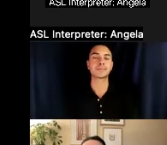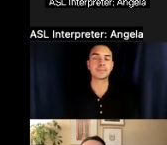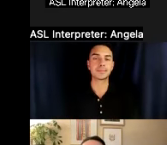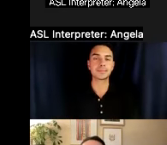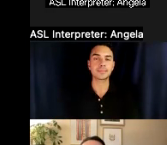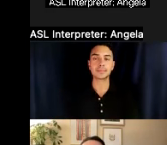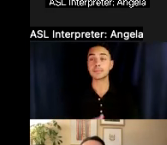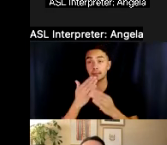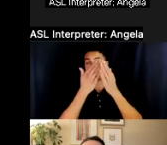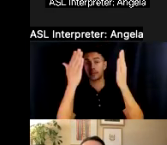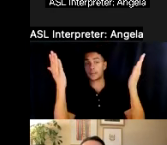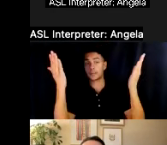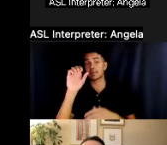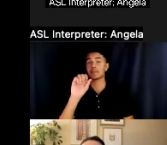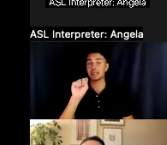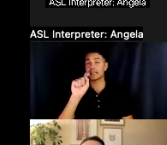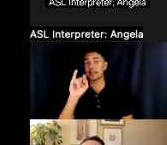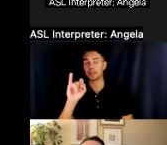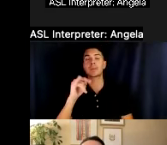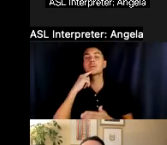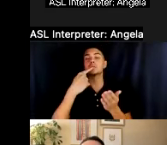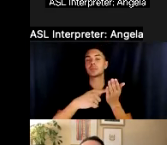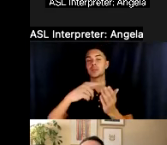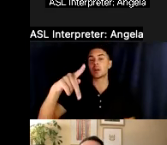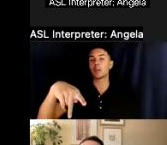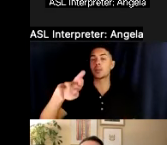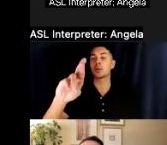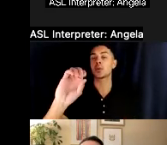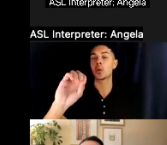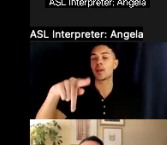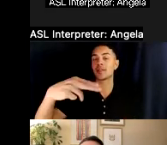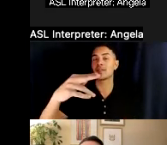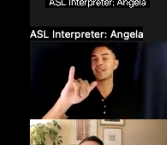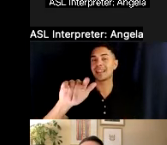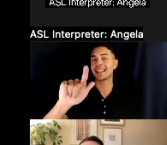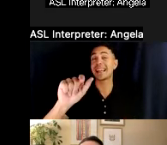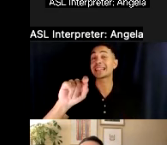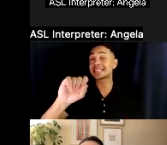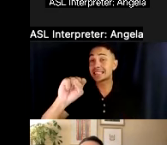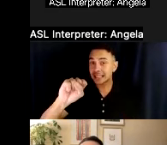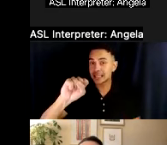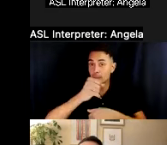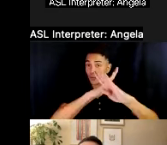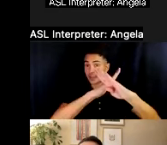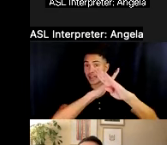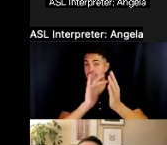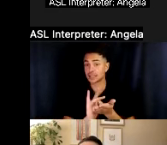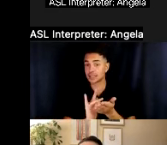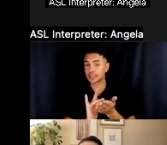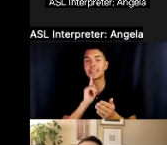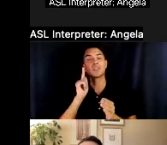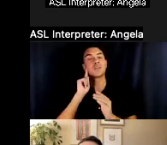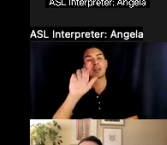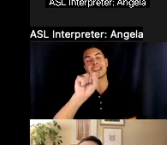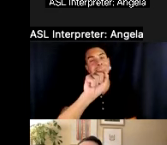Another prophylaxis that will be discussed will be for STIs and STDs. Those infections and